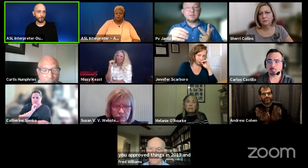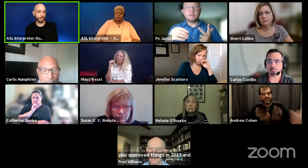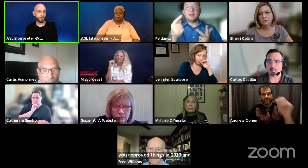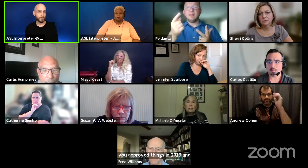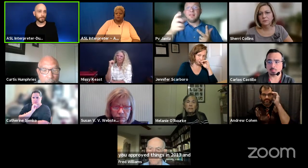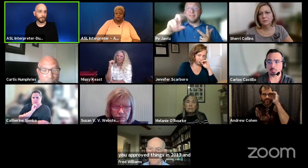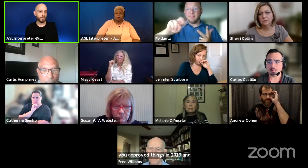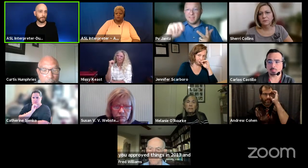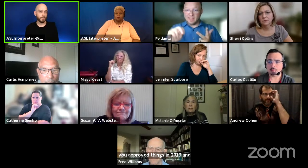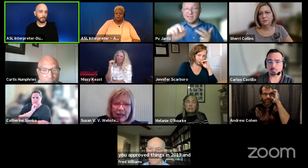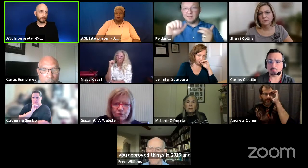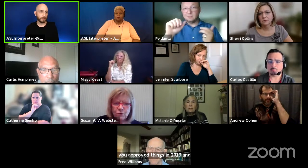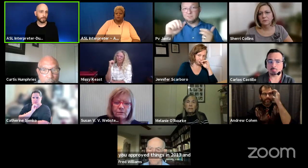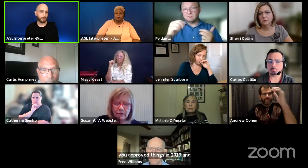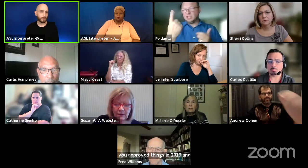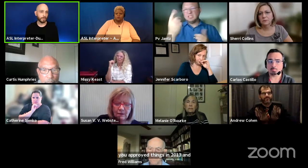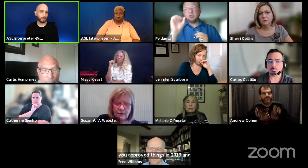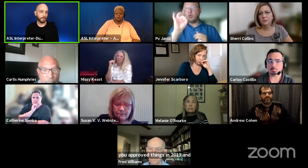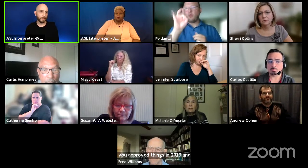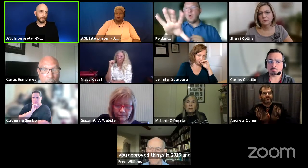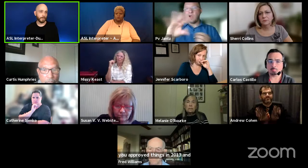8% increase?